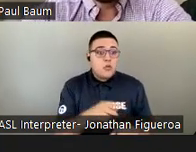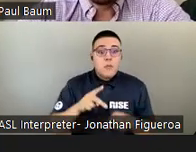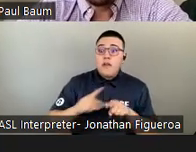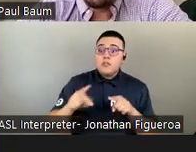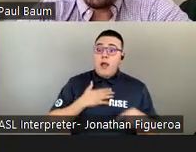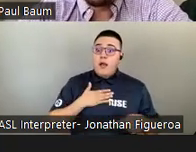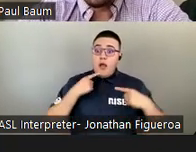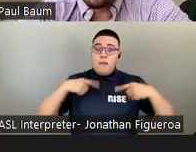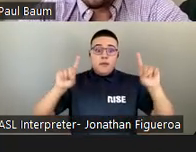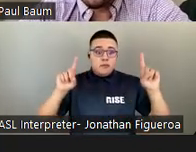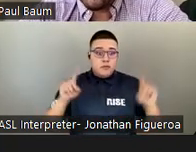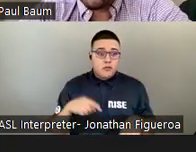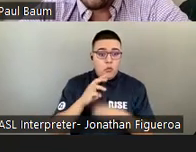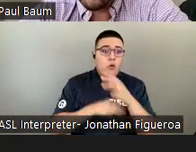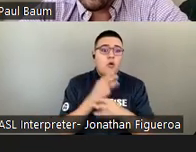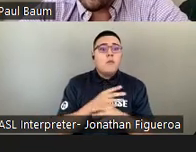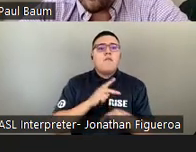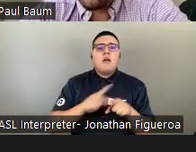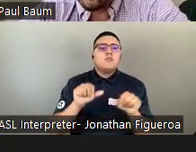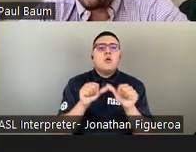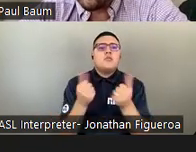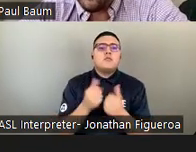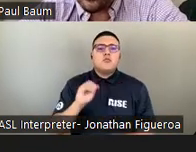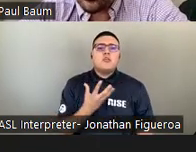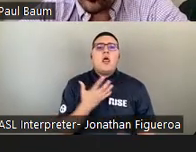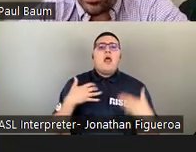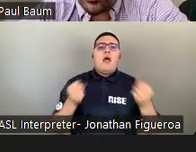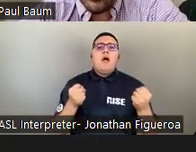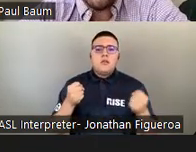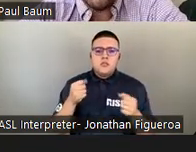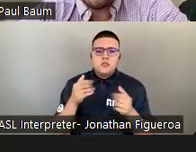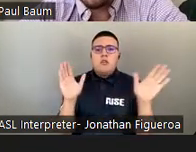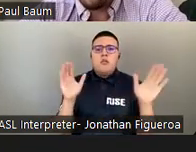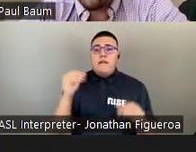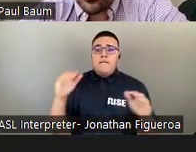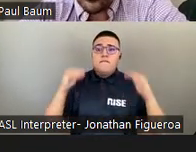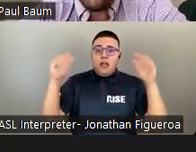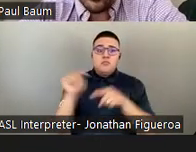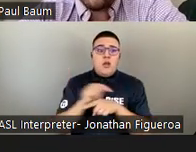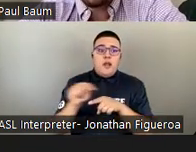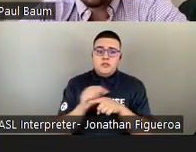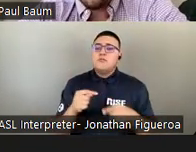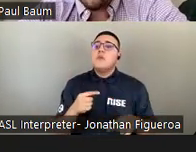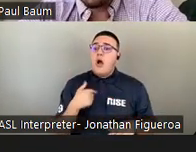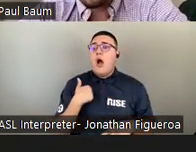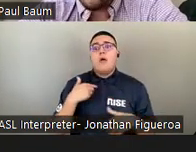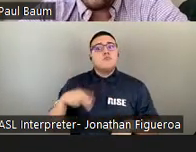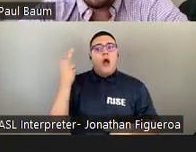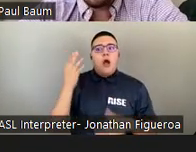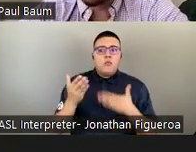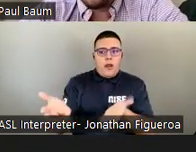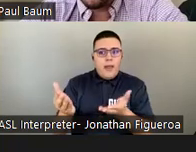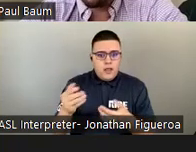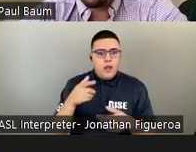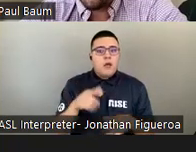said, the World Professional Association of Transgender Health General and Advanced Training. I highly want to recommend taking